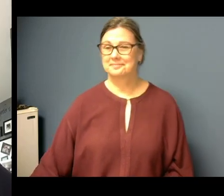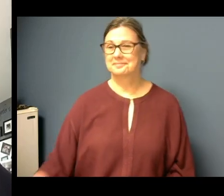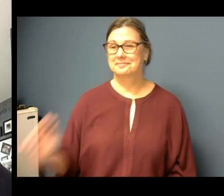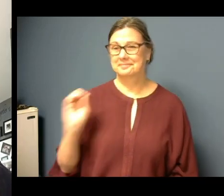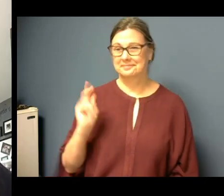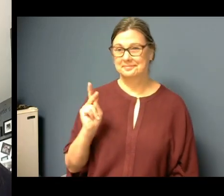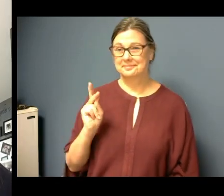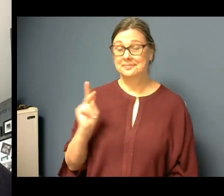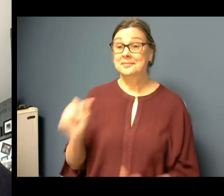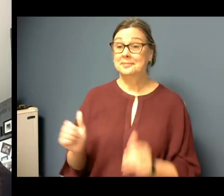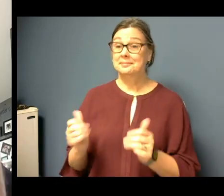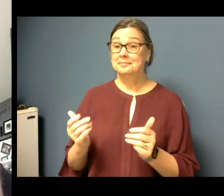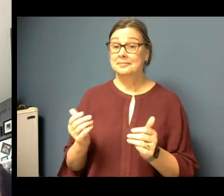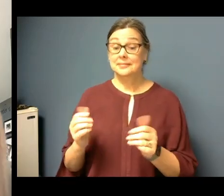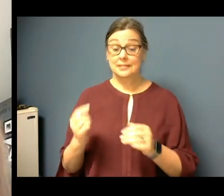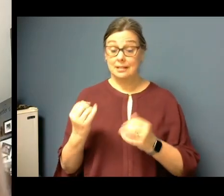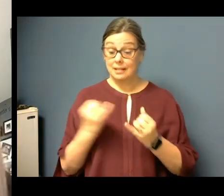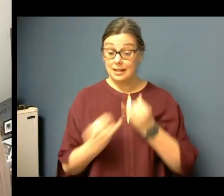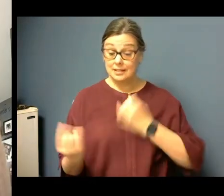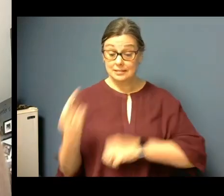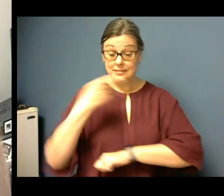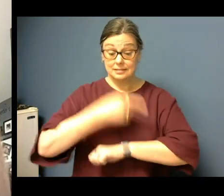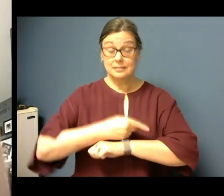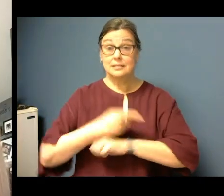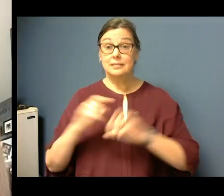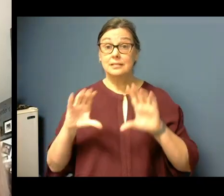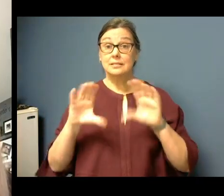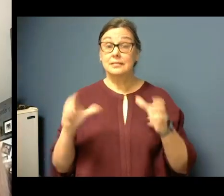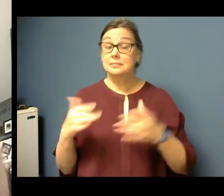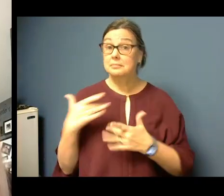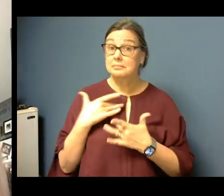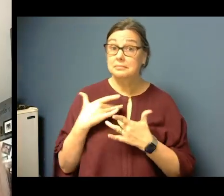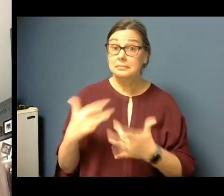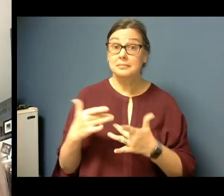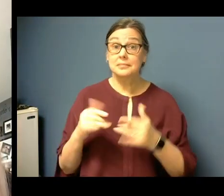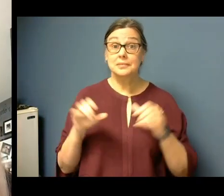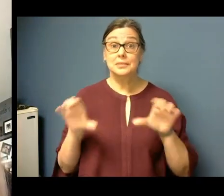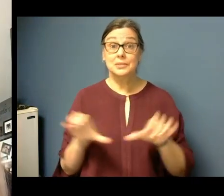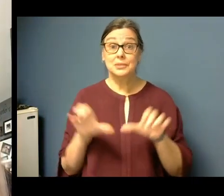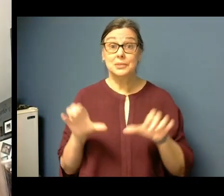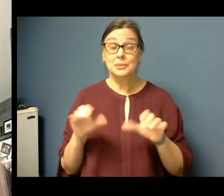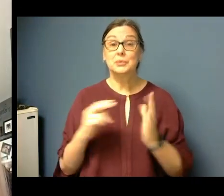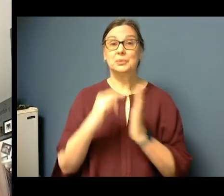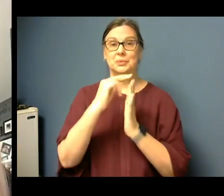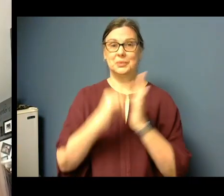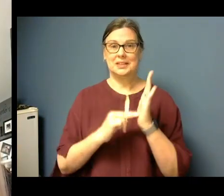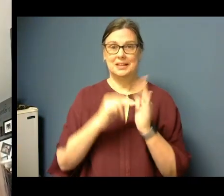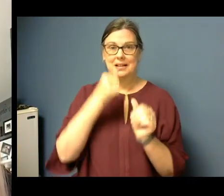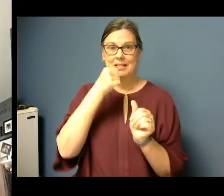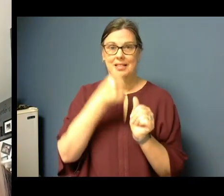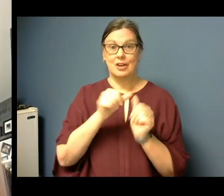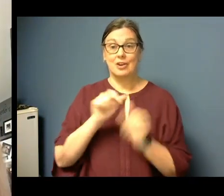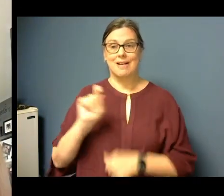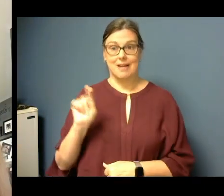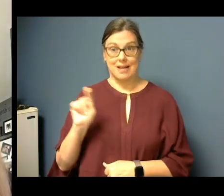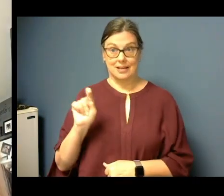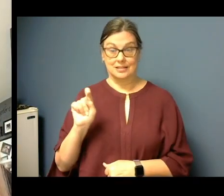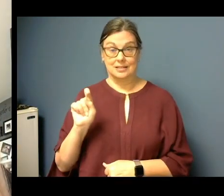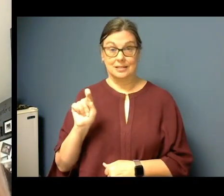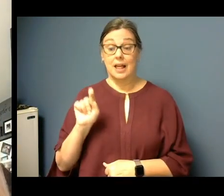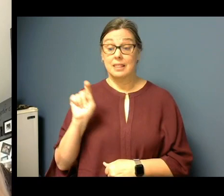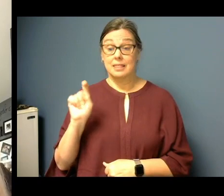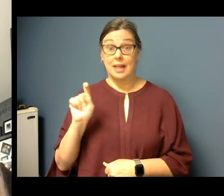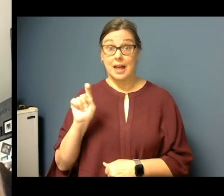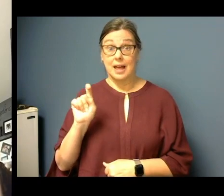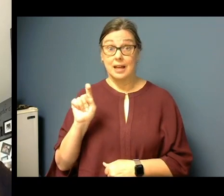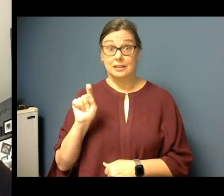So usually in the last day class, what I like to do is I like to read the letter X